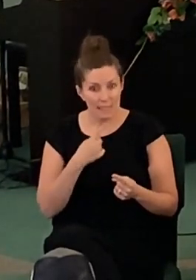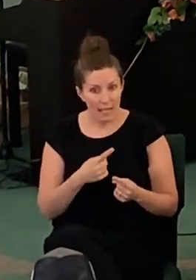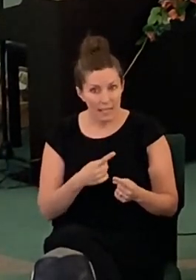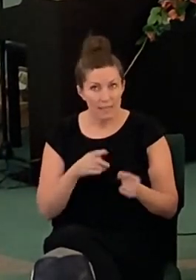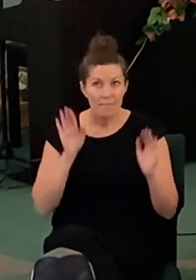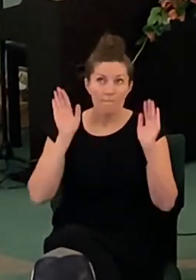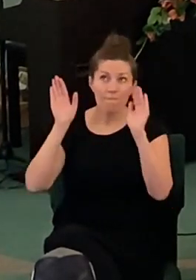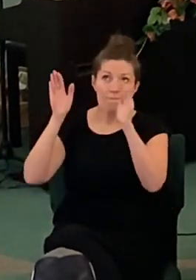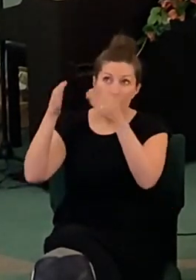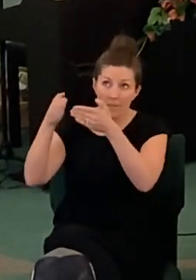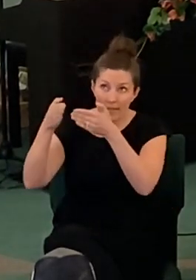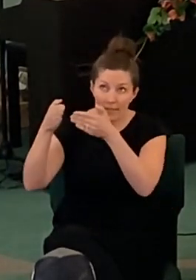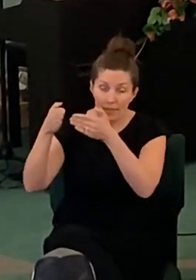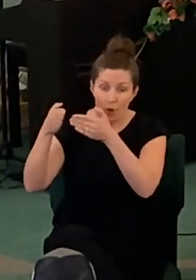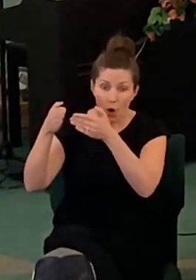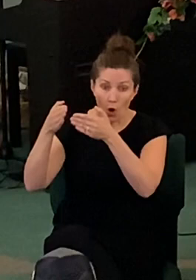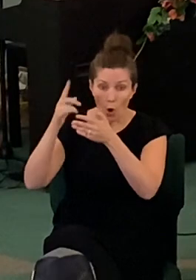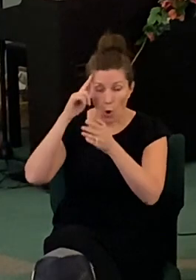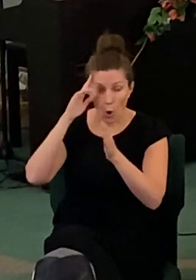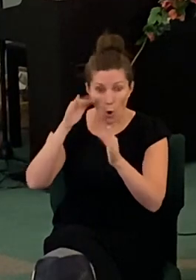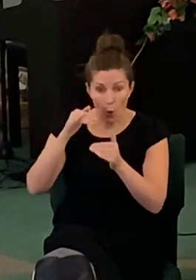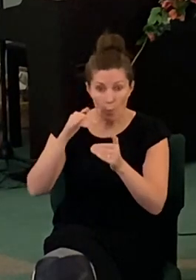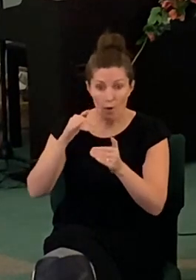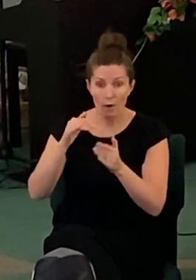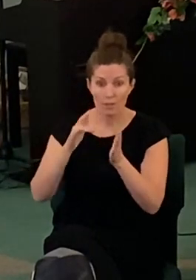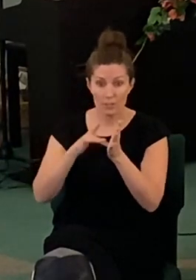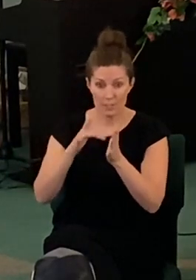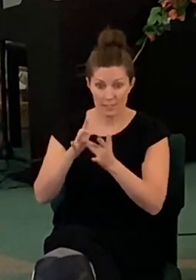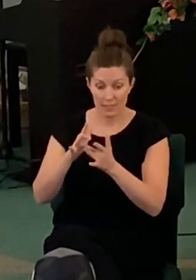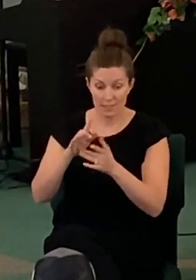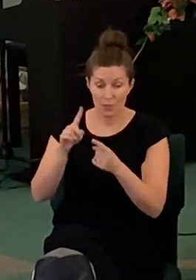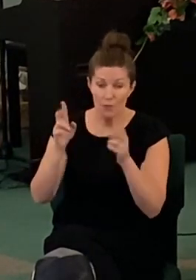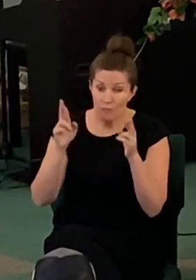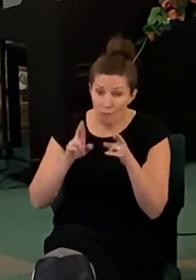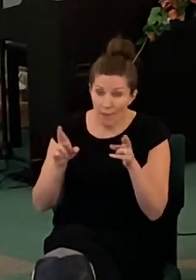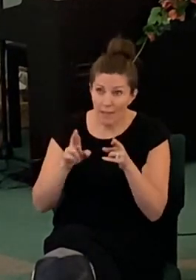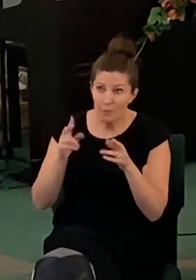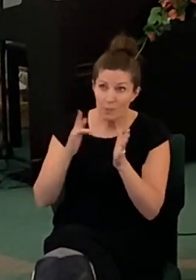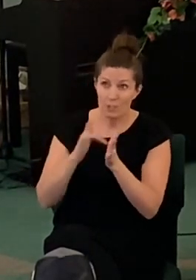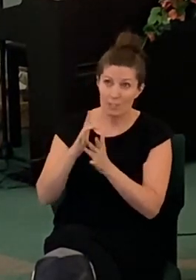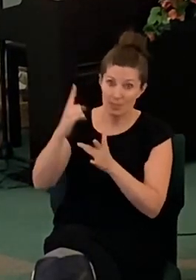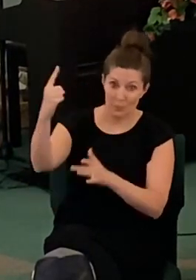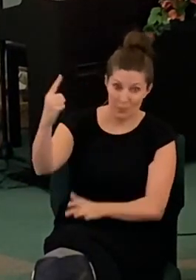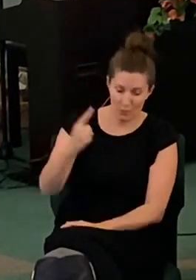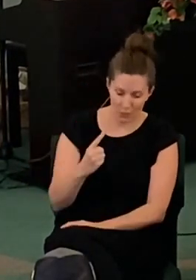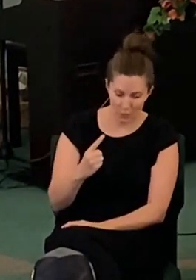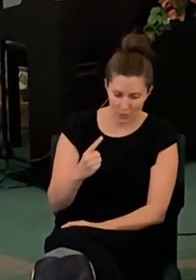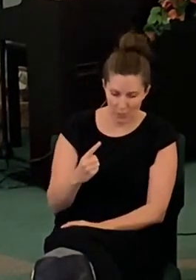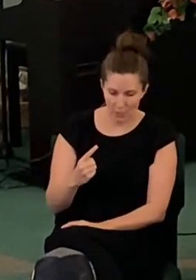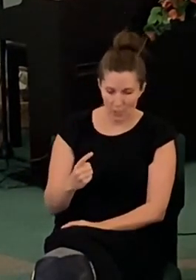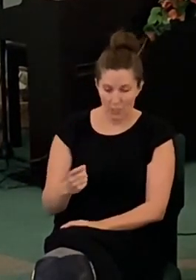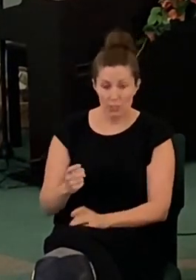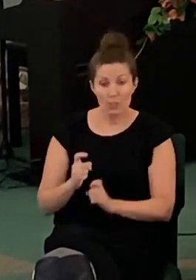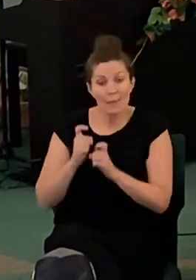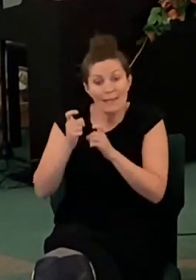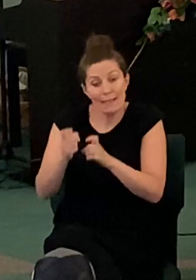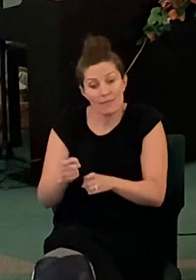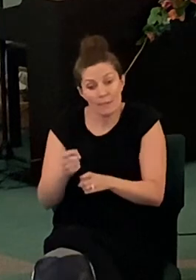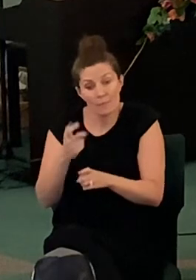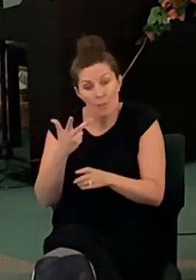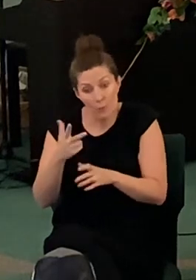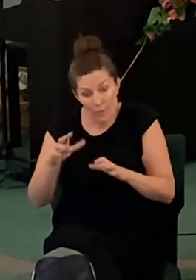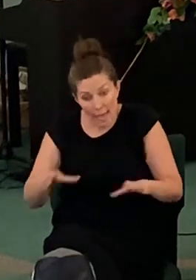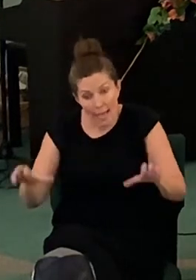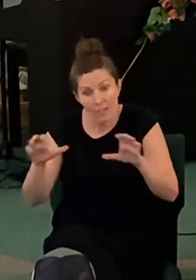Jesus and to be ready when Jesus returns. So he gives them these three present actions and then describes them